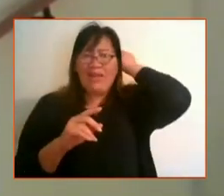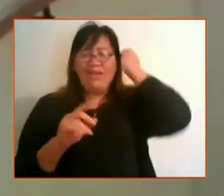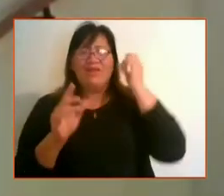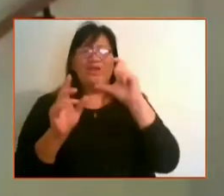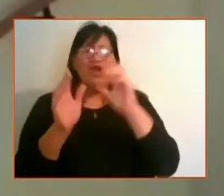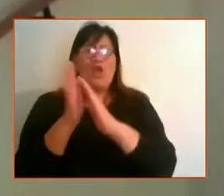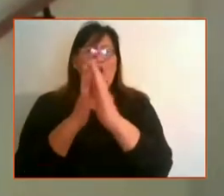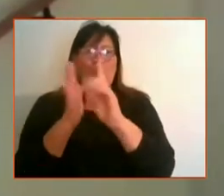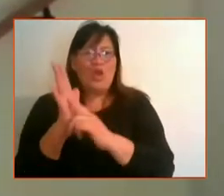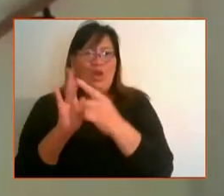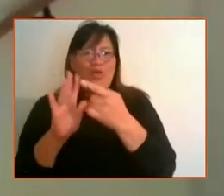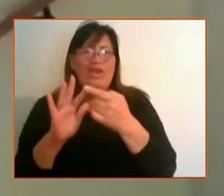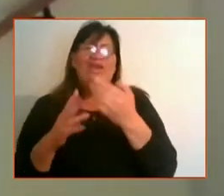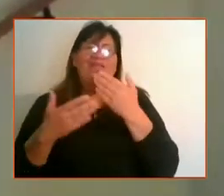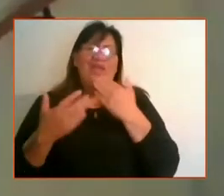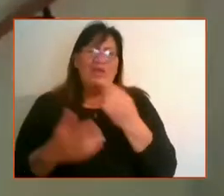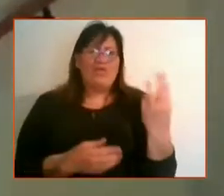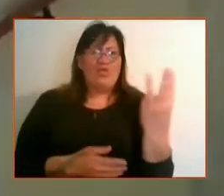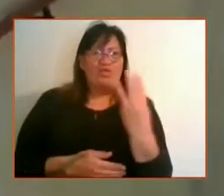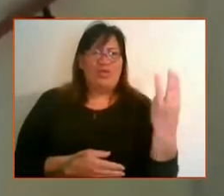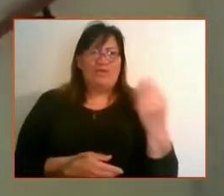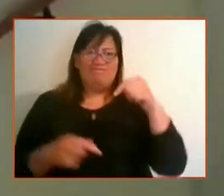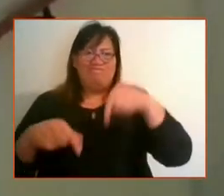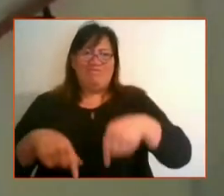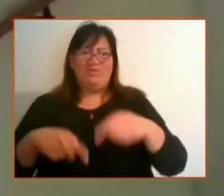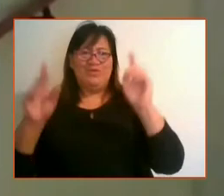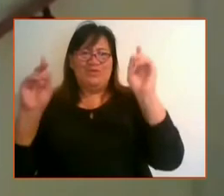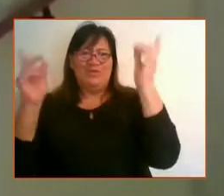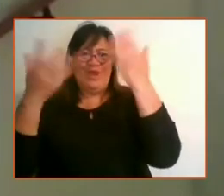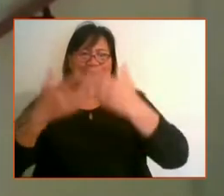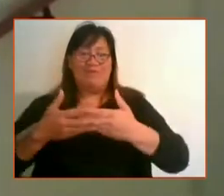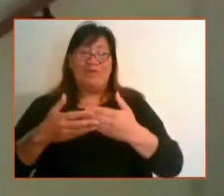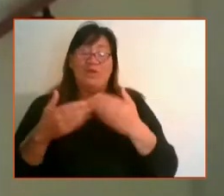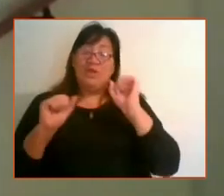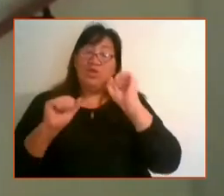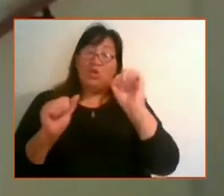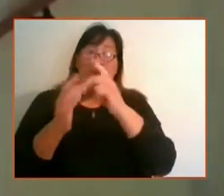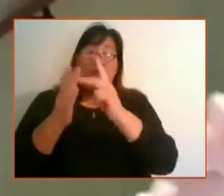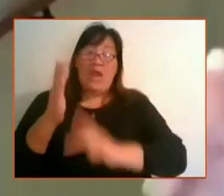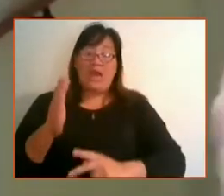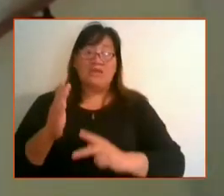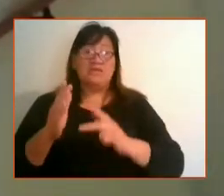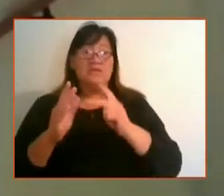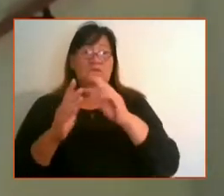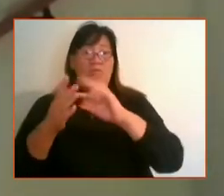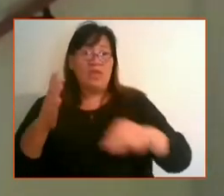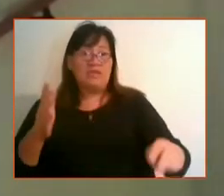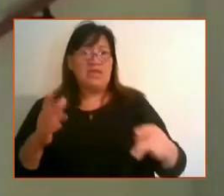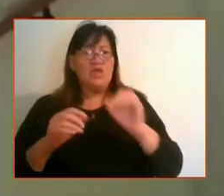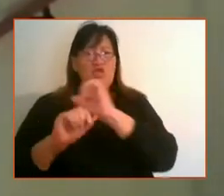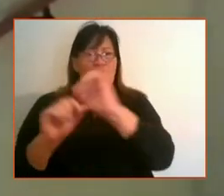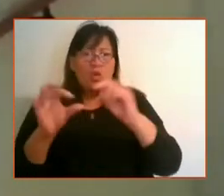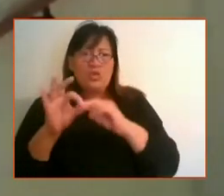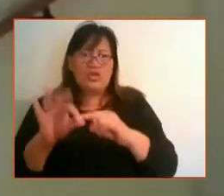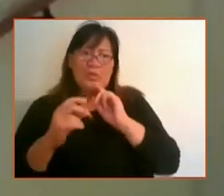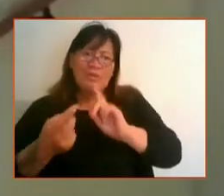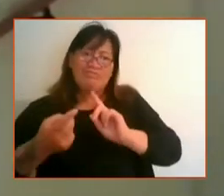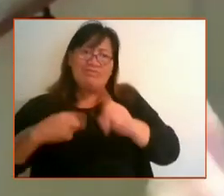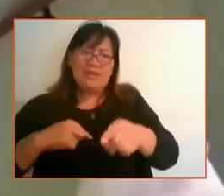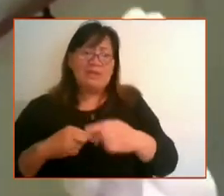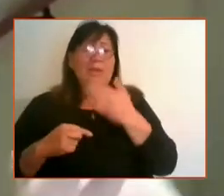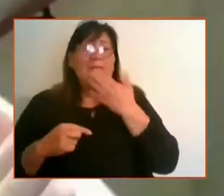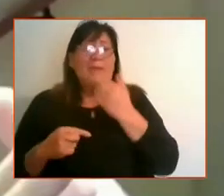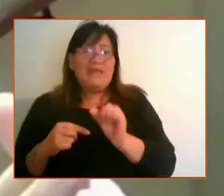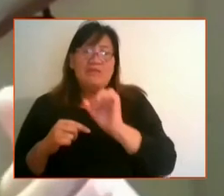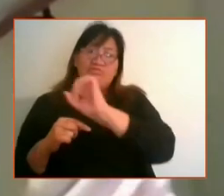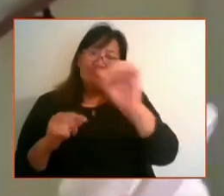for being here. Now, tonight they're going to explain their arts policies, their vision, and take your questions. So do make sure to put your questions